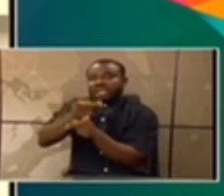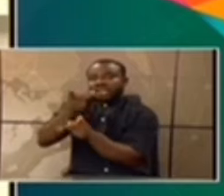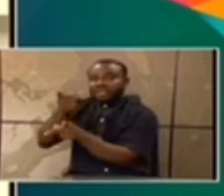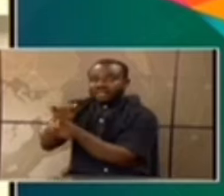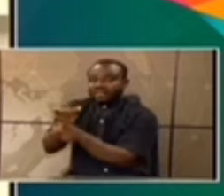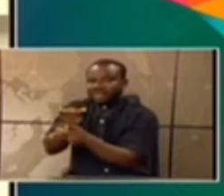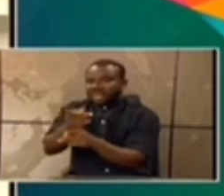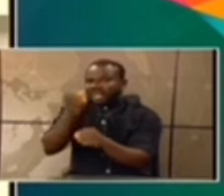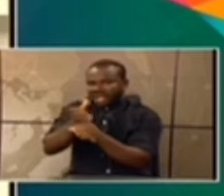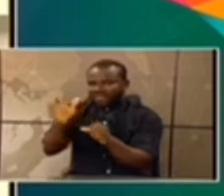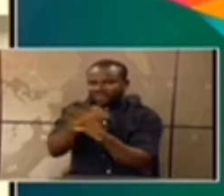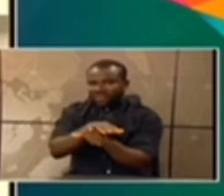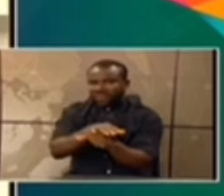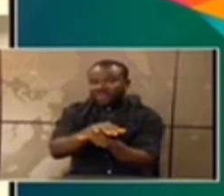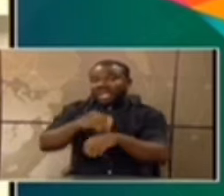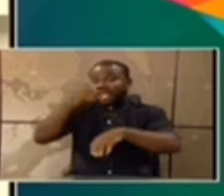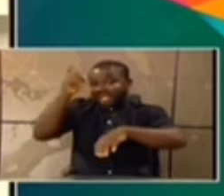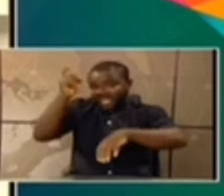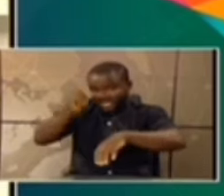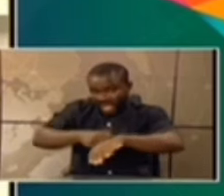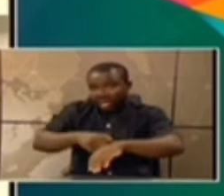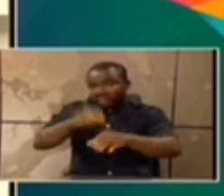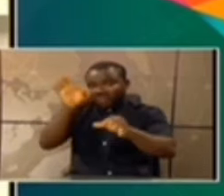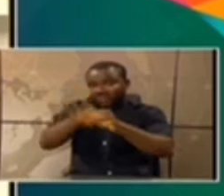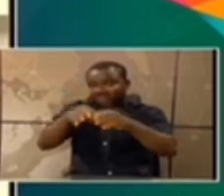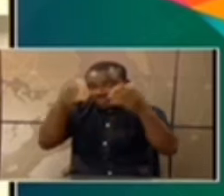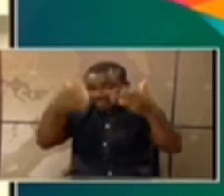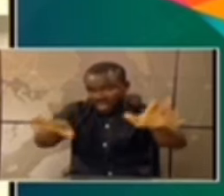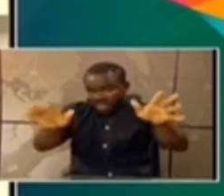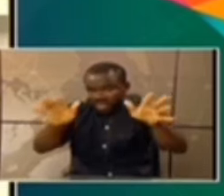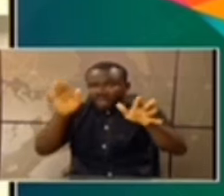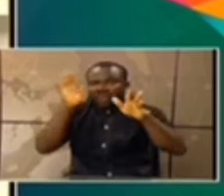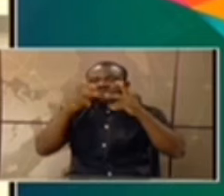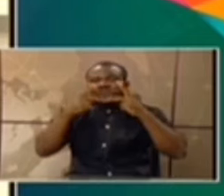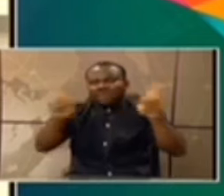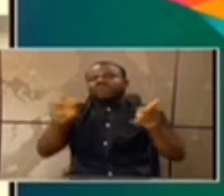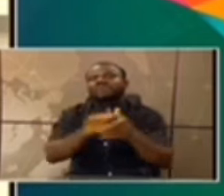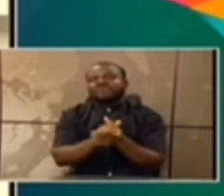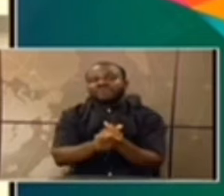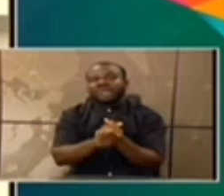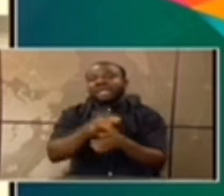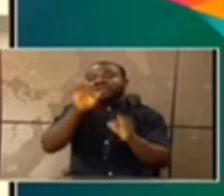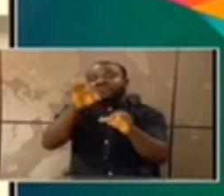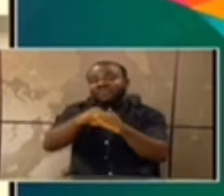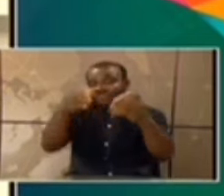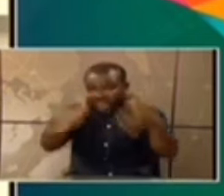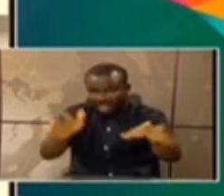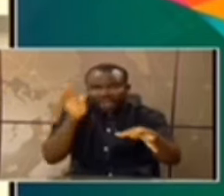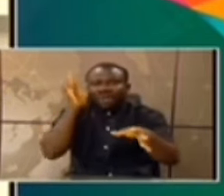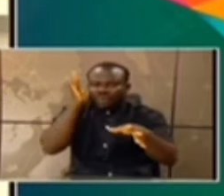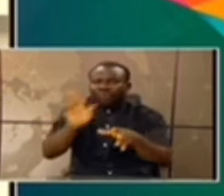fo amanyoku no DC bi a owo san potem honum ene MP bi a Captain Smart se omu ye MPP